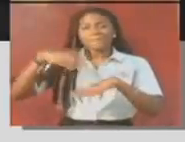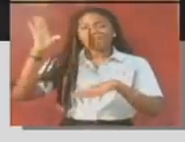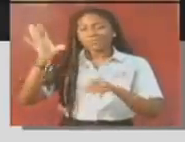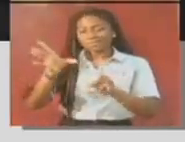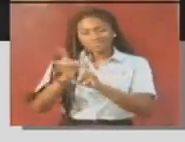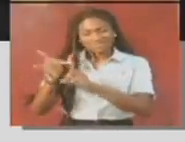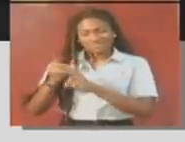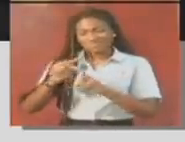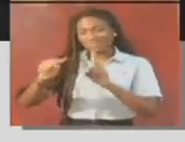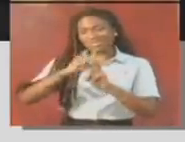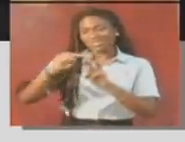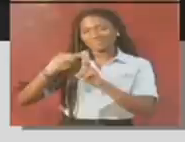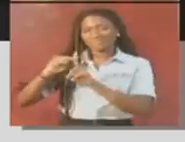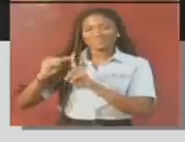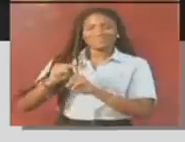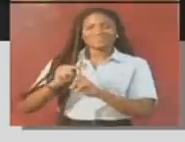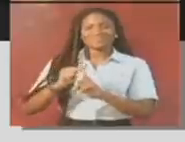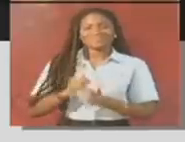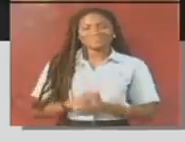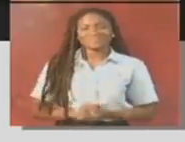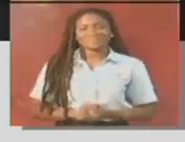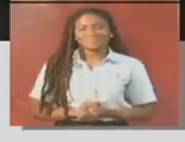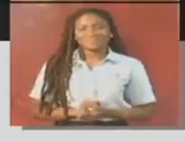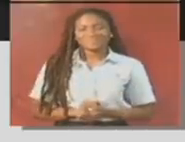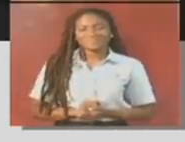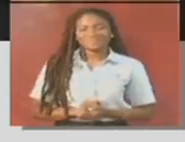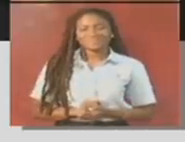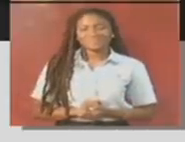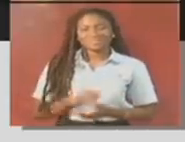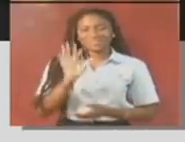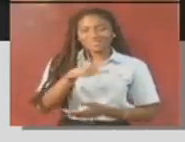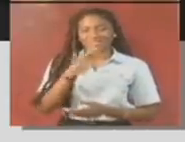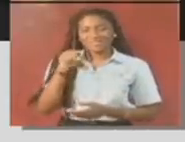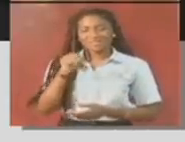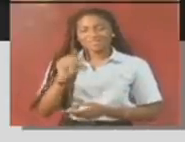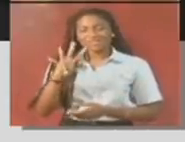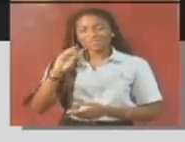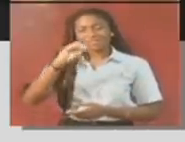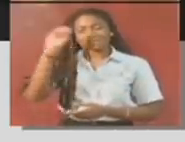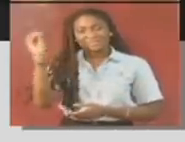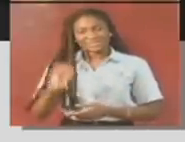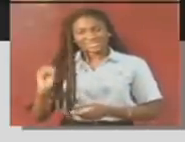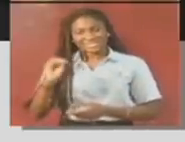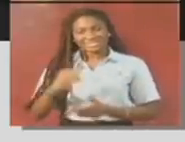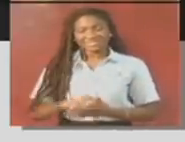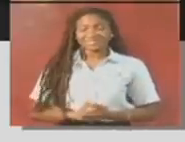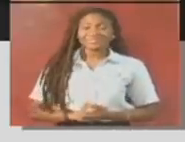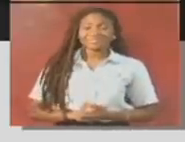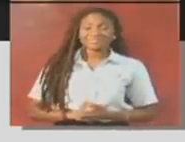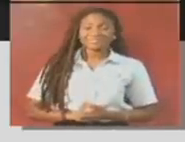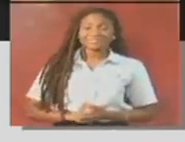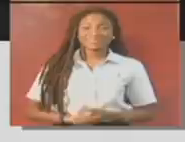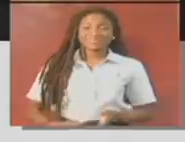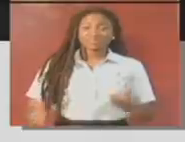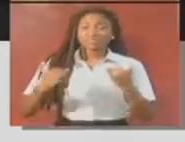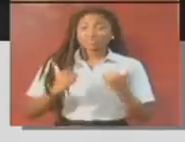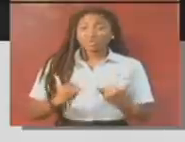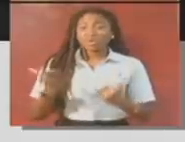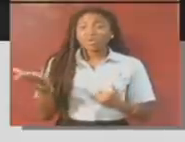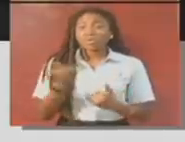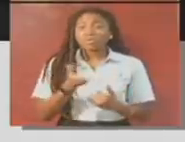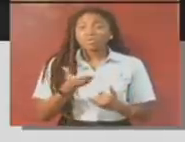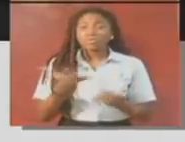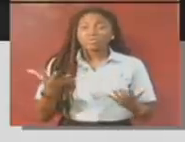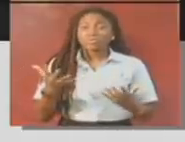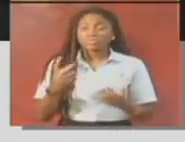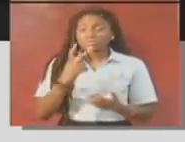cases, with 55.4% of the cases belonging to that age group. Moving on to the fatalities, we see a